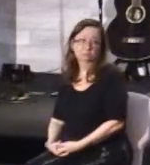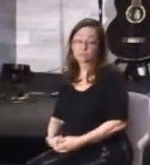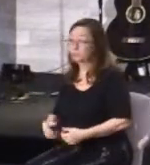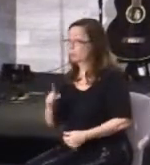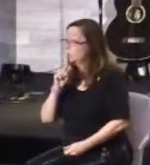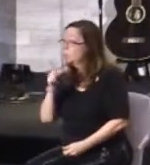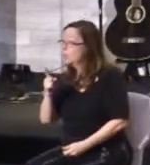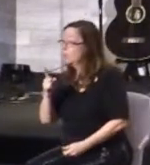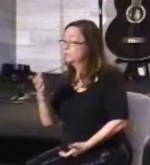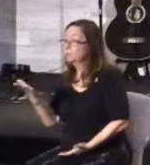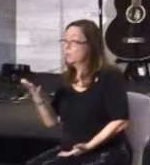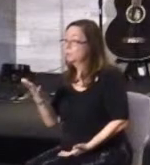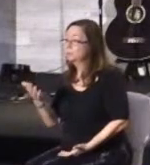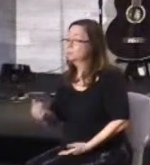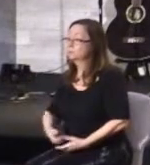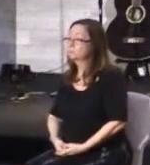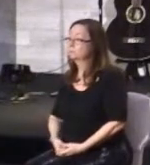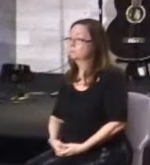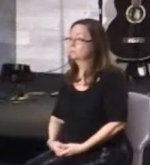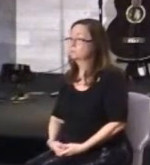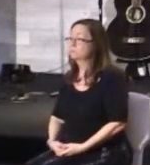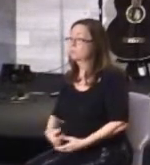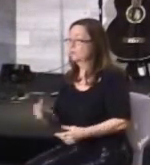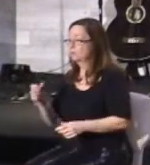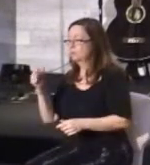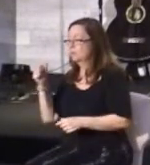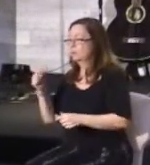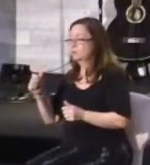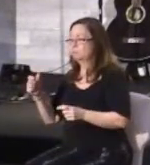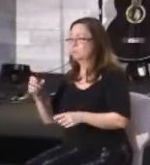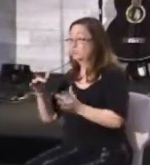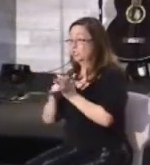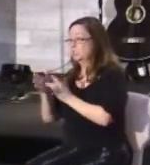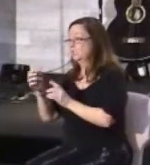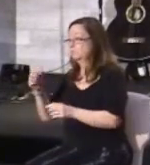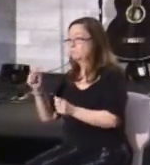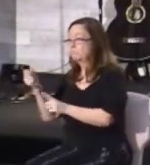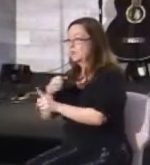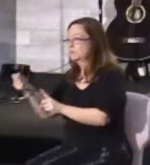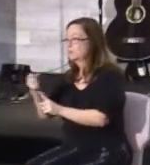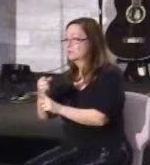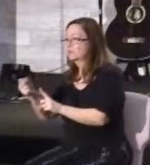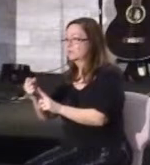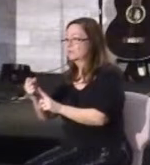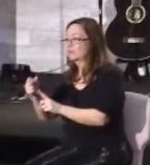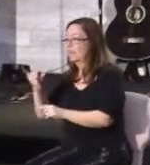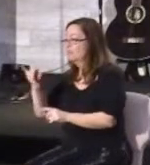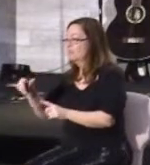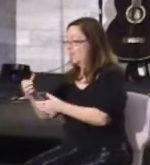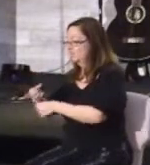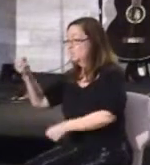Here's the reality. The stick that they beat Jesus with, it's ours. The cat of nine